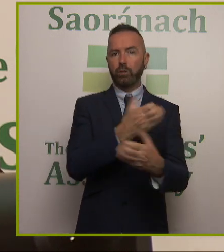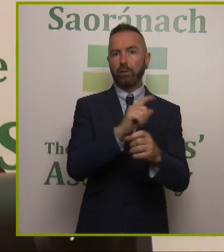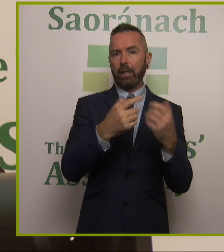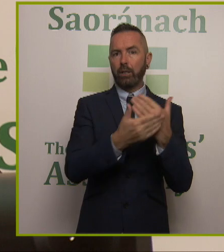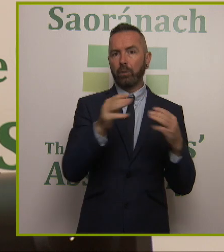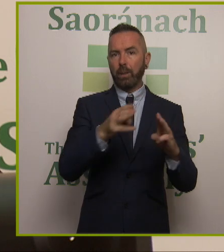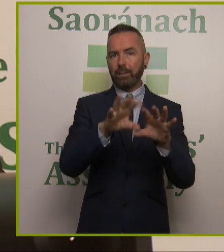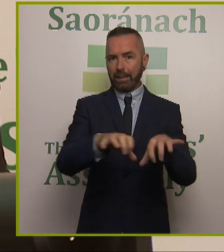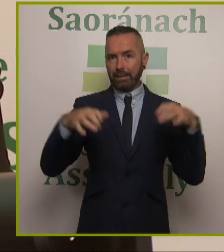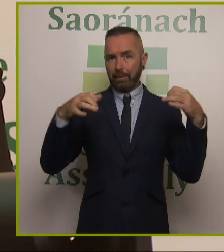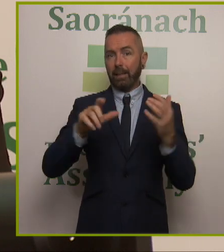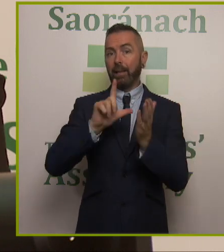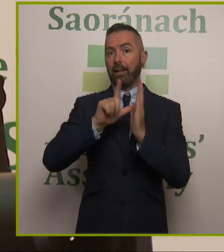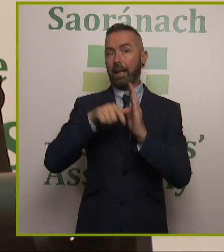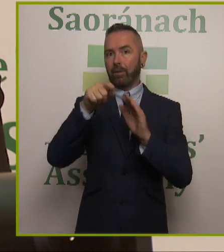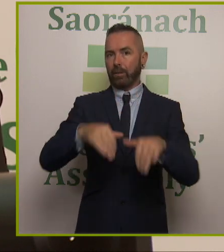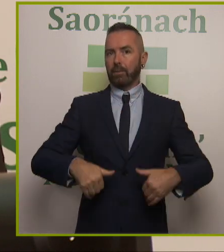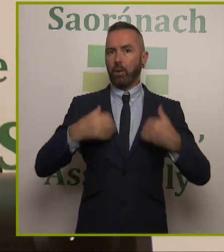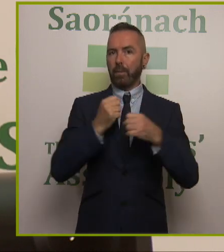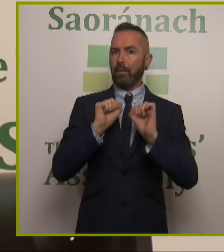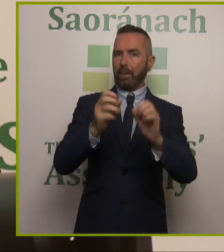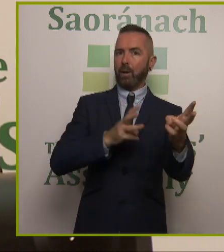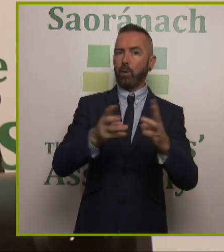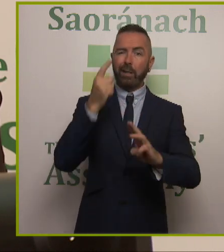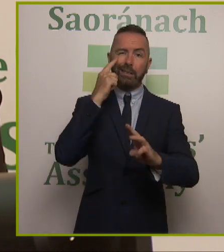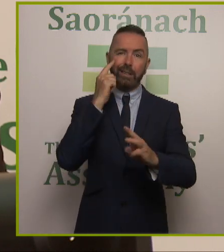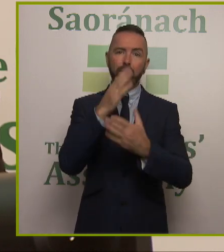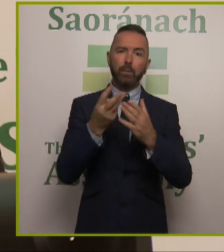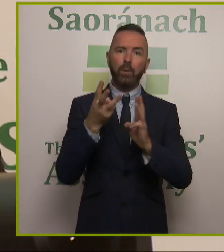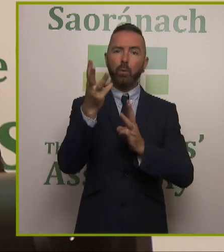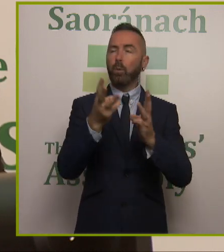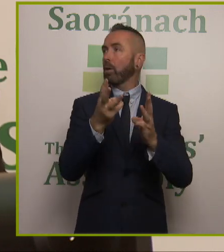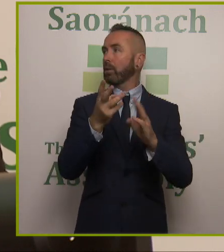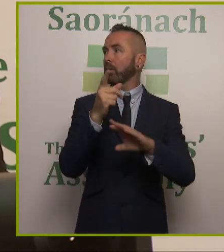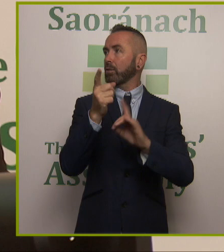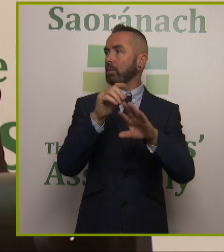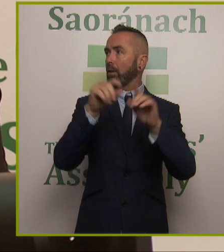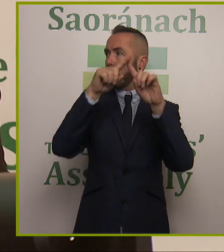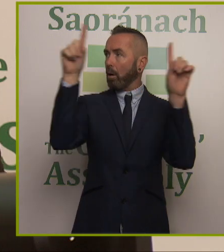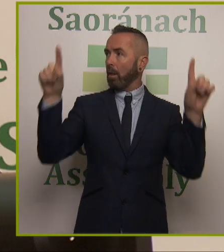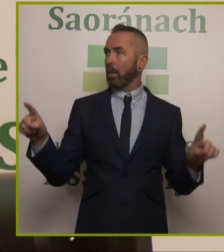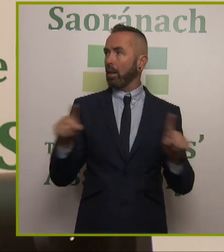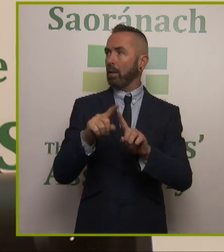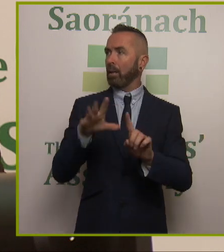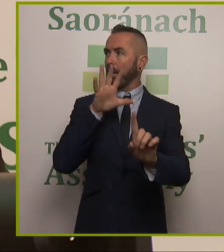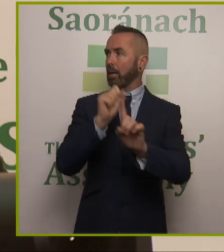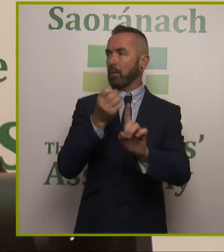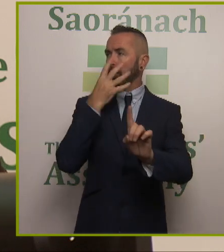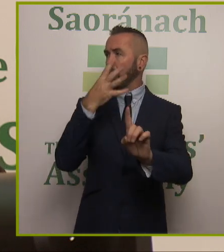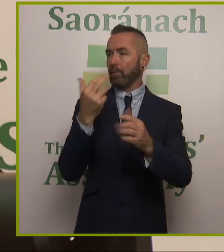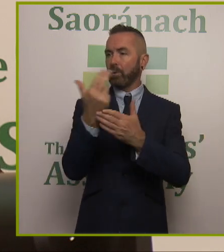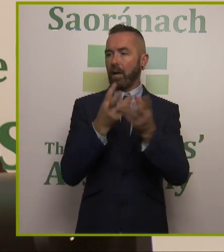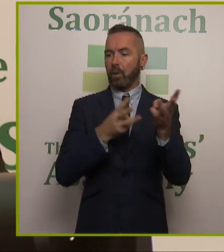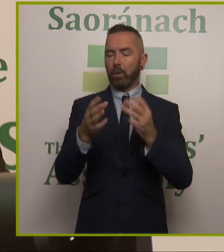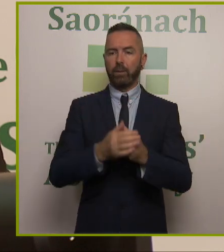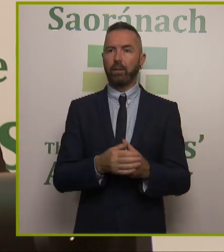morning about their work, and you can see some of the work that they've been doing, which they've captured so beautifully in this colourful artwork. It's